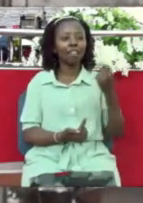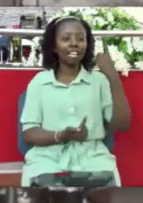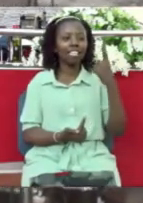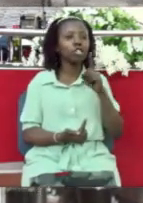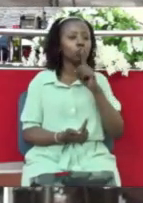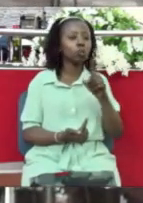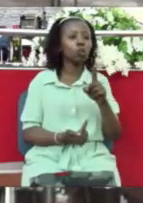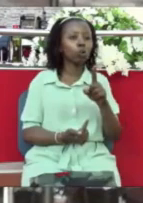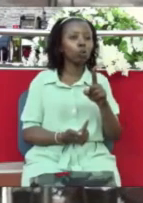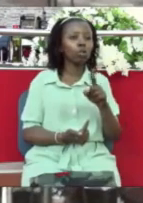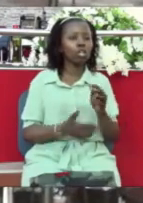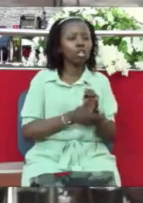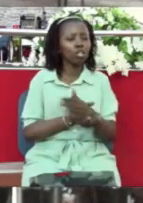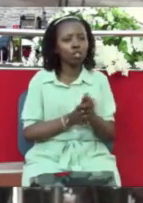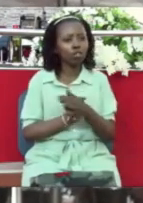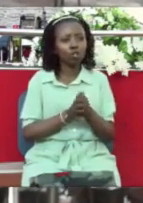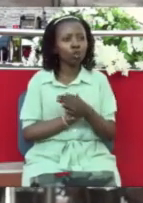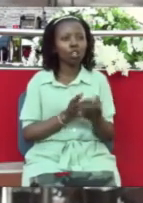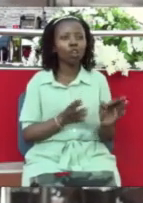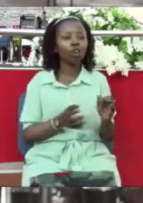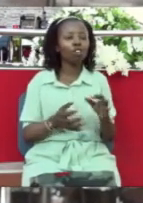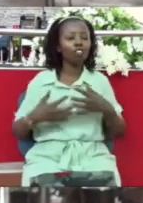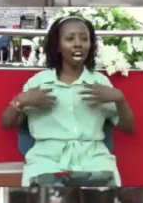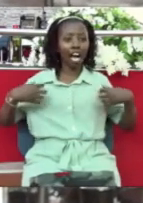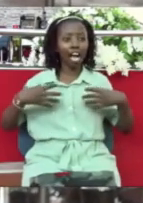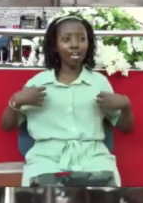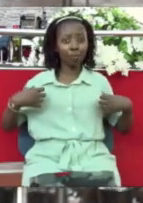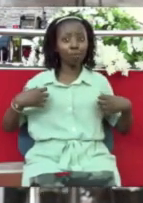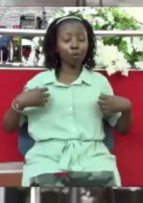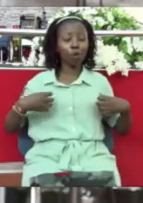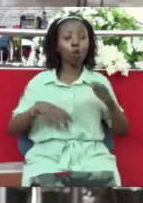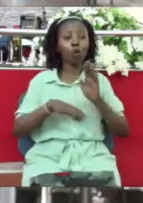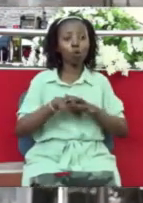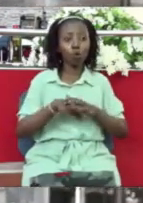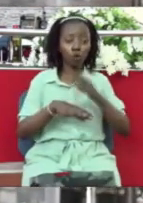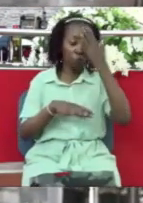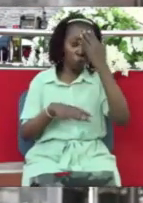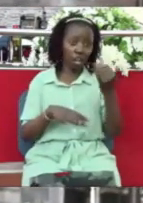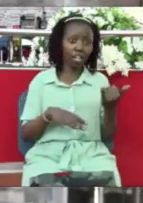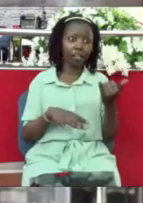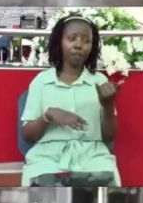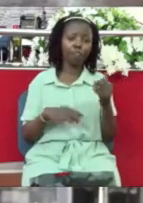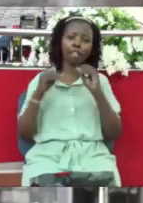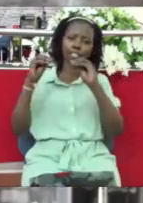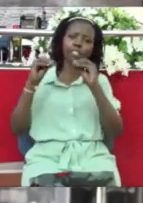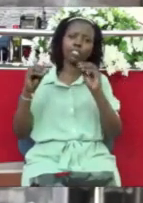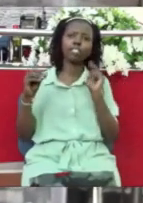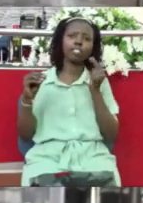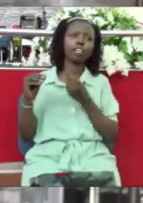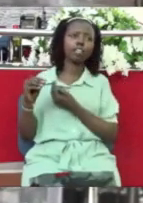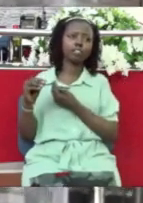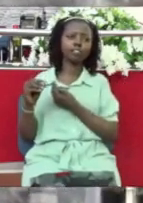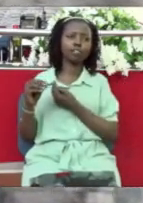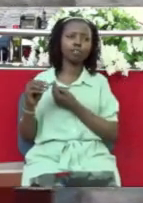Hiyo story ya punda inanijazi kwa sababu. That story of the donkey teaches me.